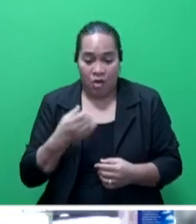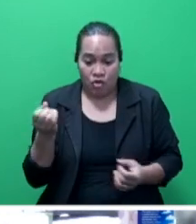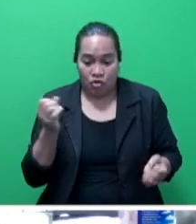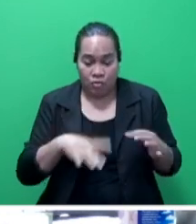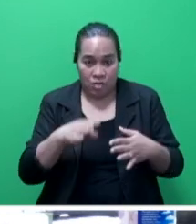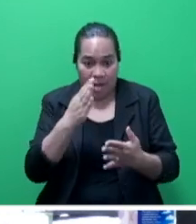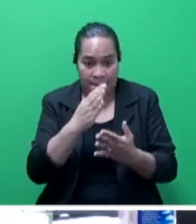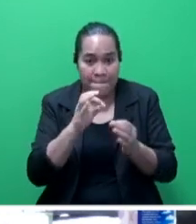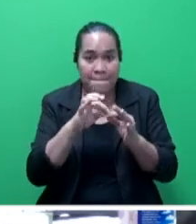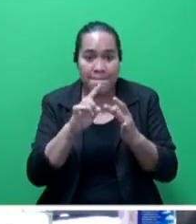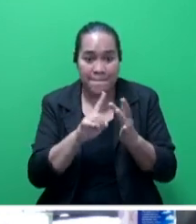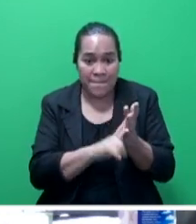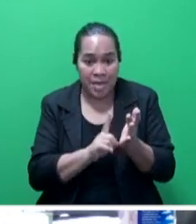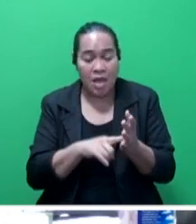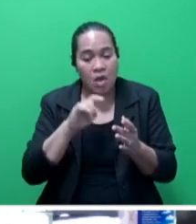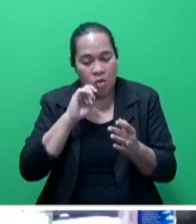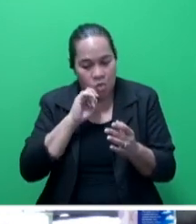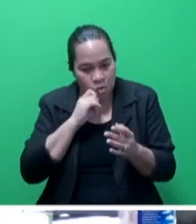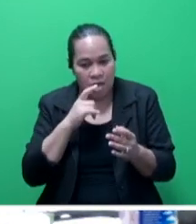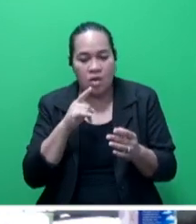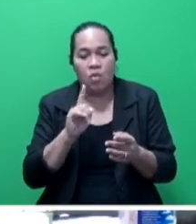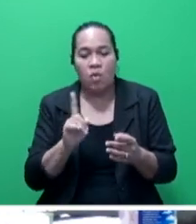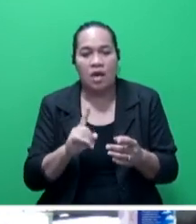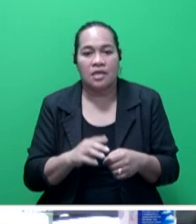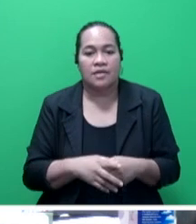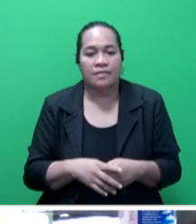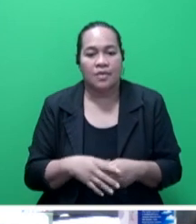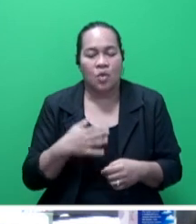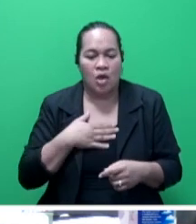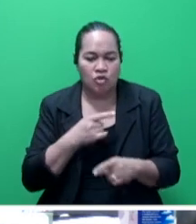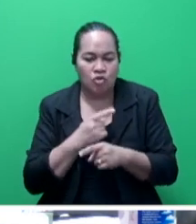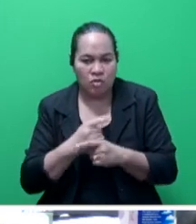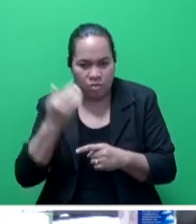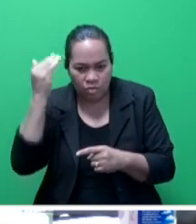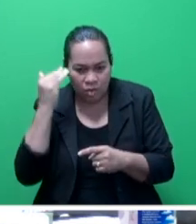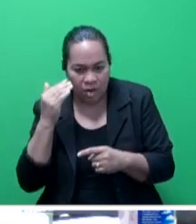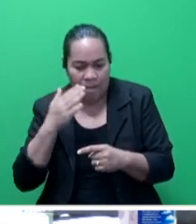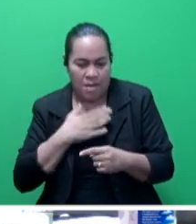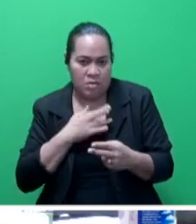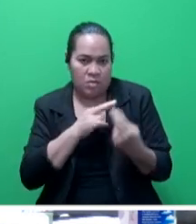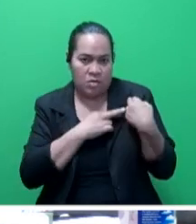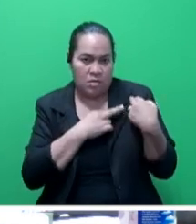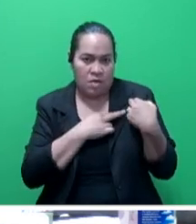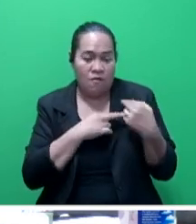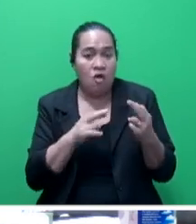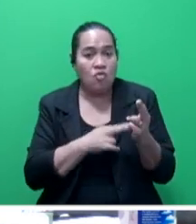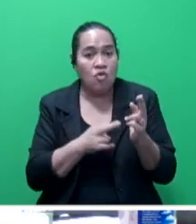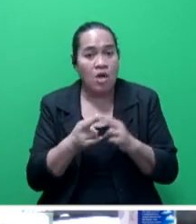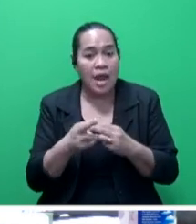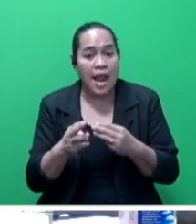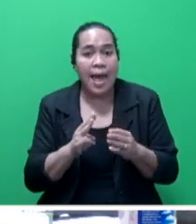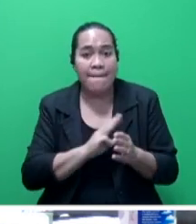bill before Parliament will be twofold. Speaking briefly on my portfolio responsibility as Minister for Rural and Maritime